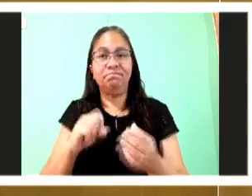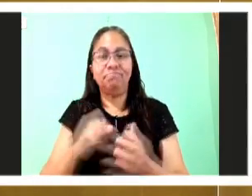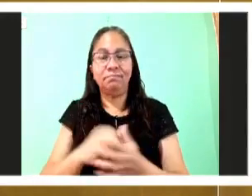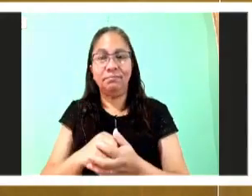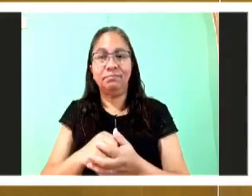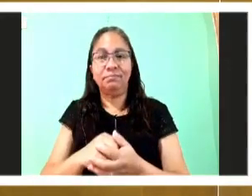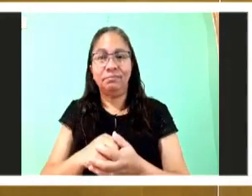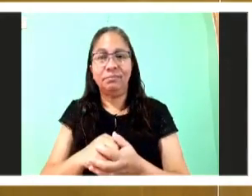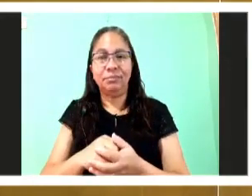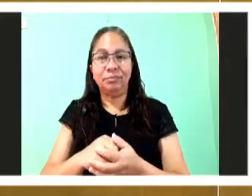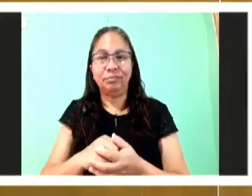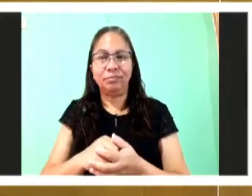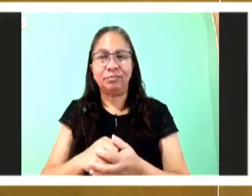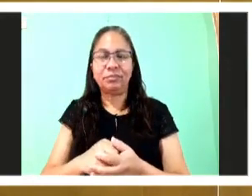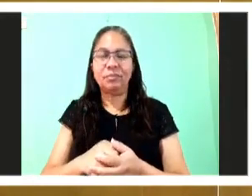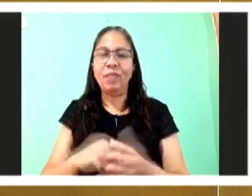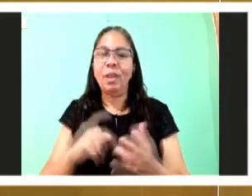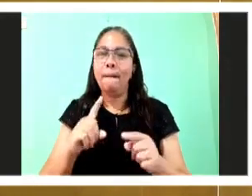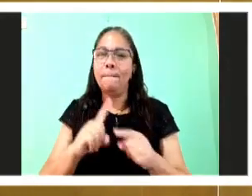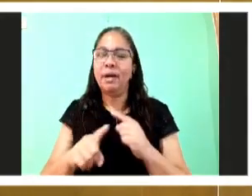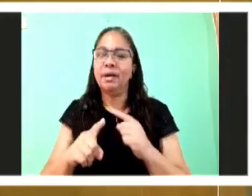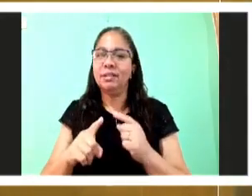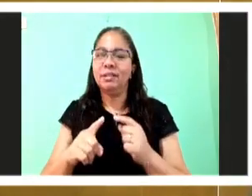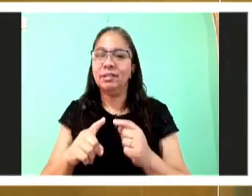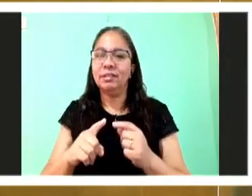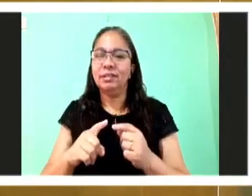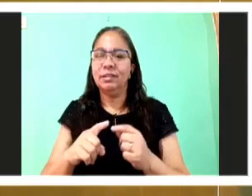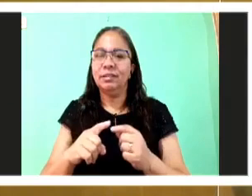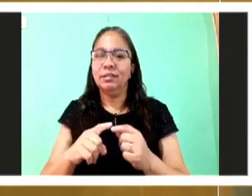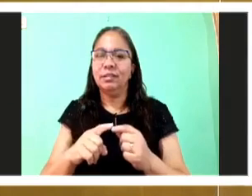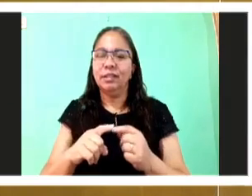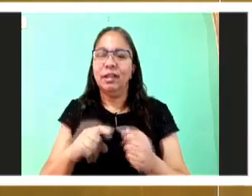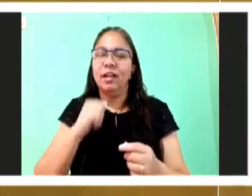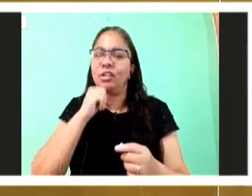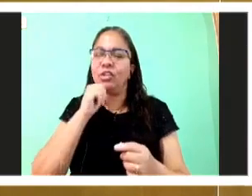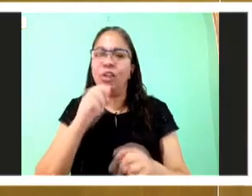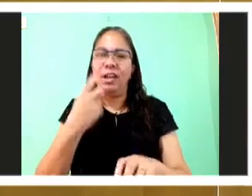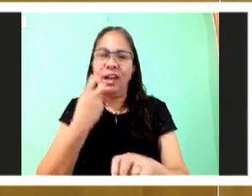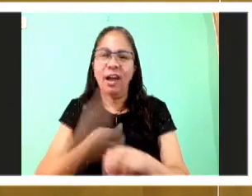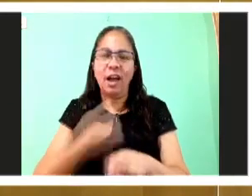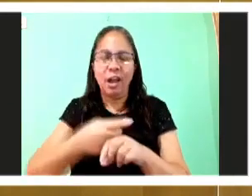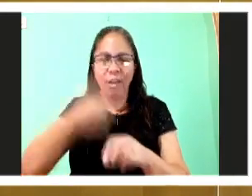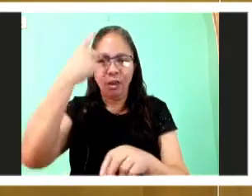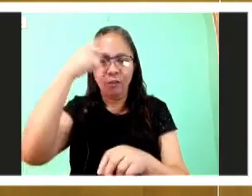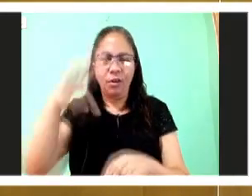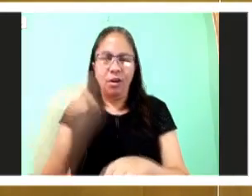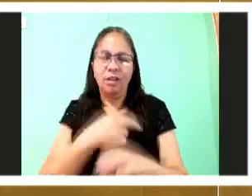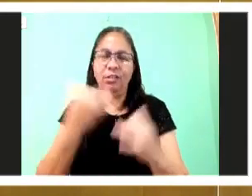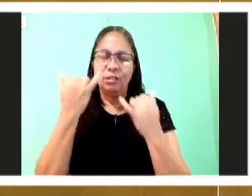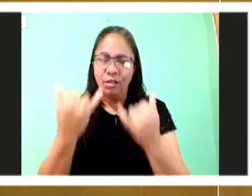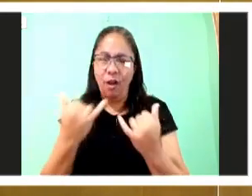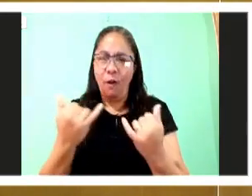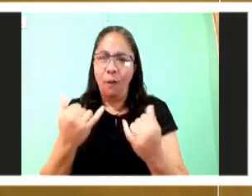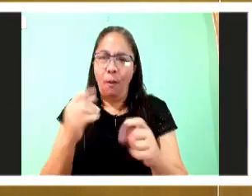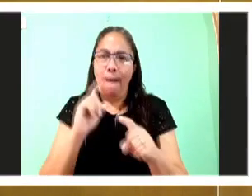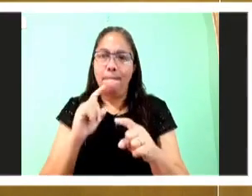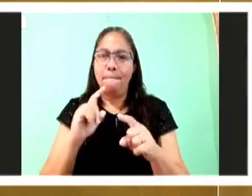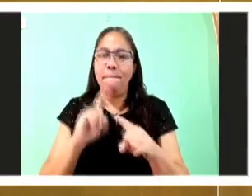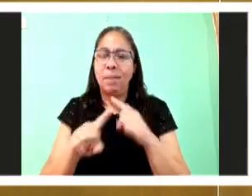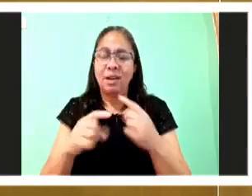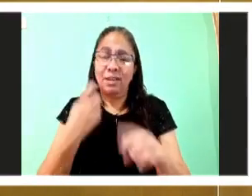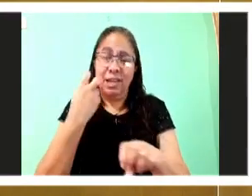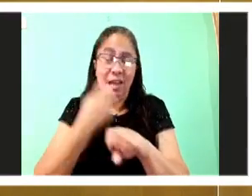And the nice thing is that it's not just tough for us living in the 21st century. It was tough